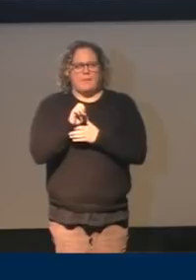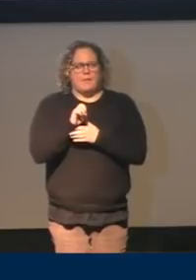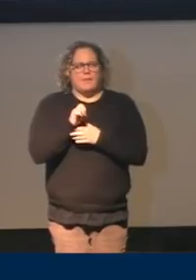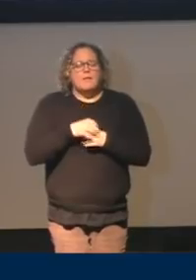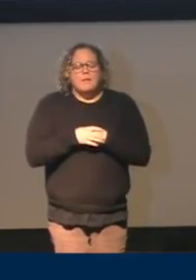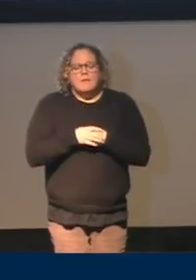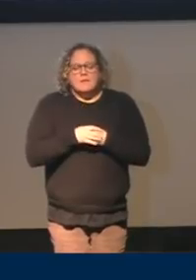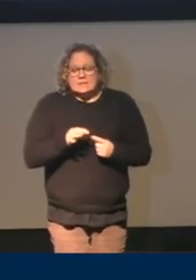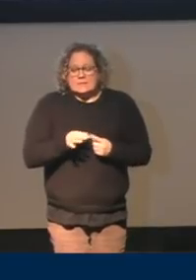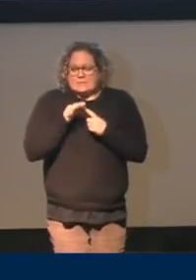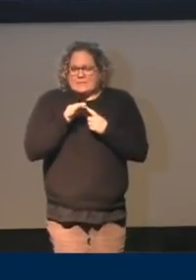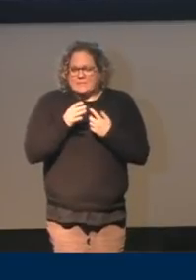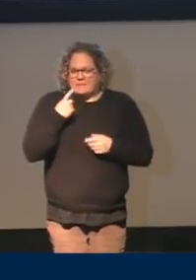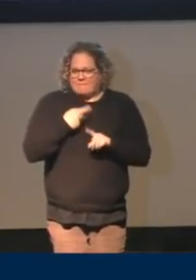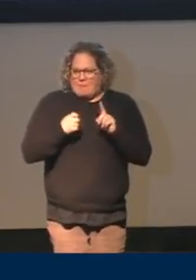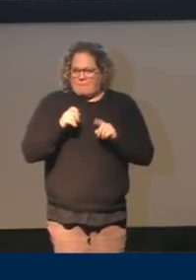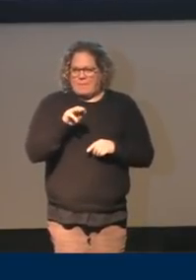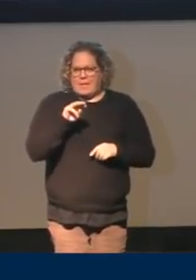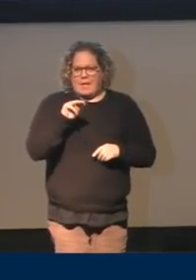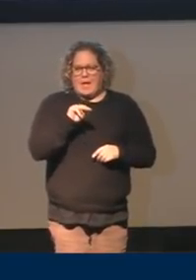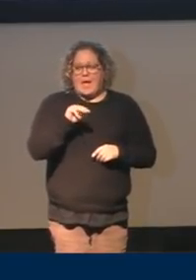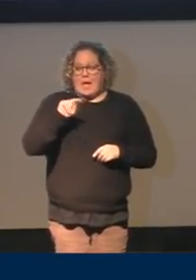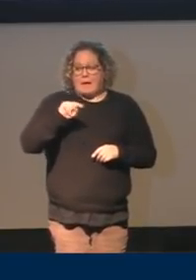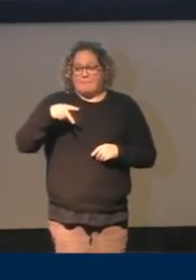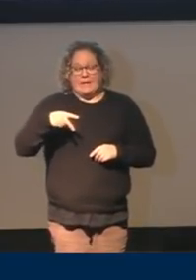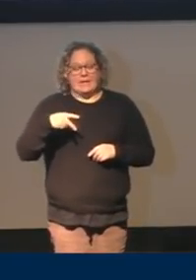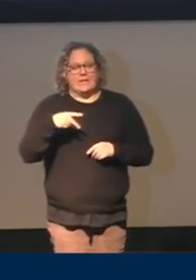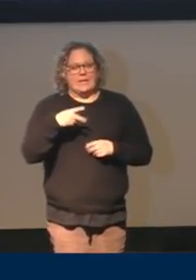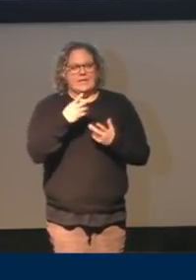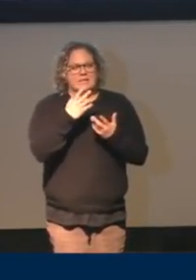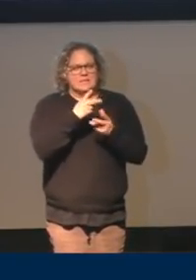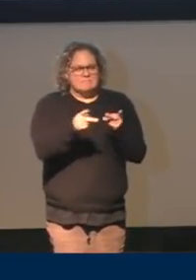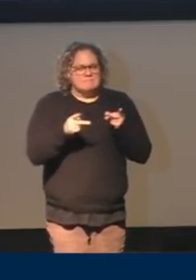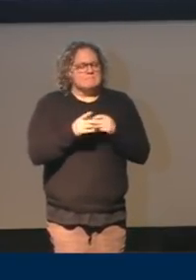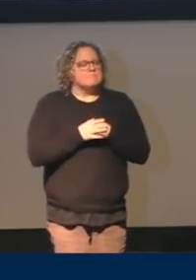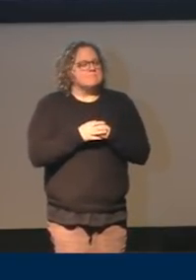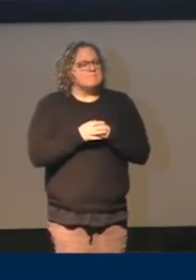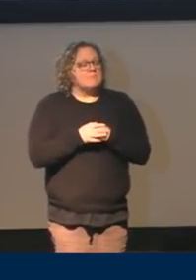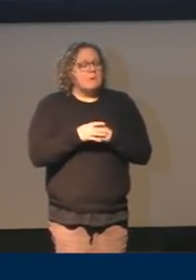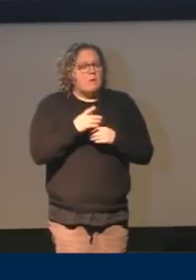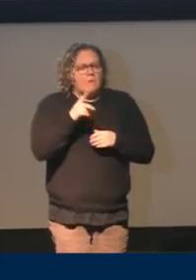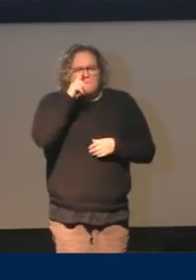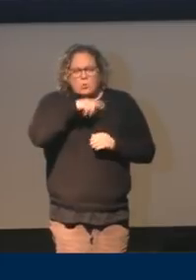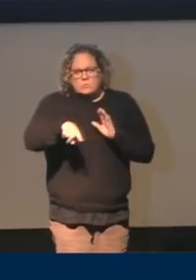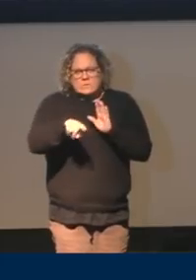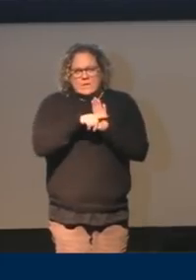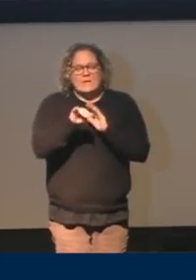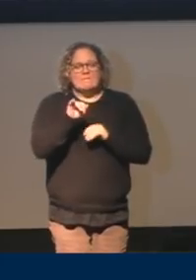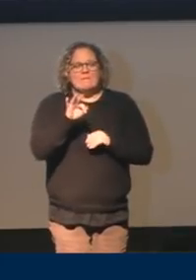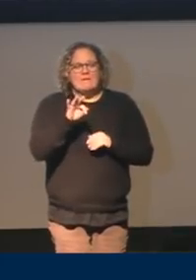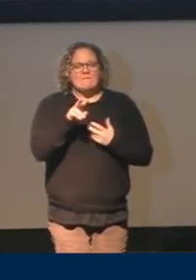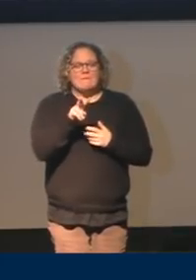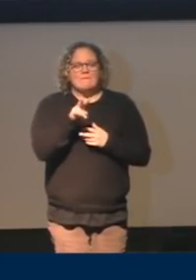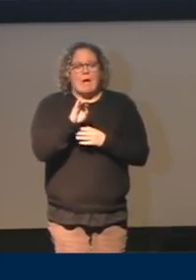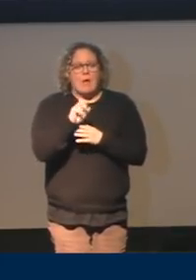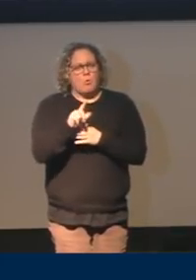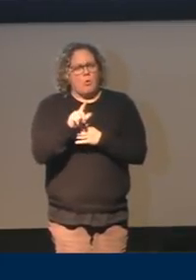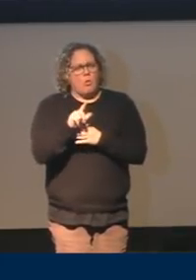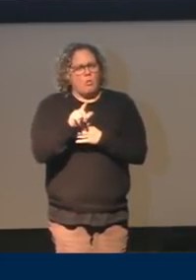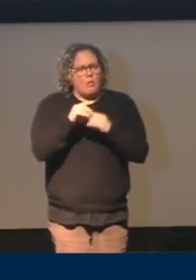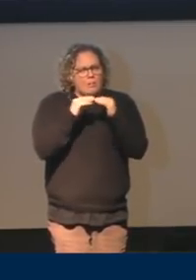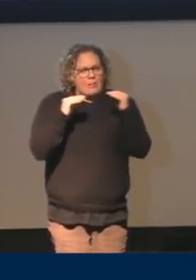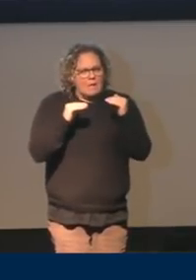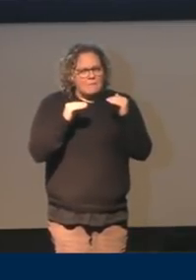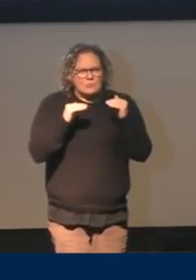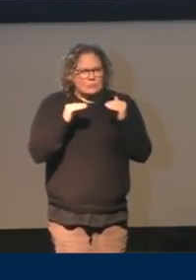location. Also, the test may be less sensitive, falsely negative, if the viral levels are too low right at the very